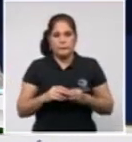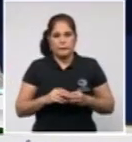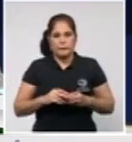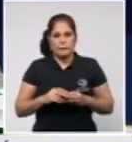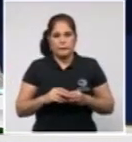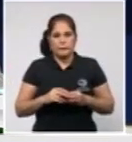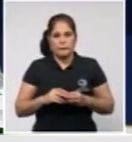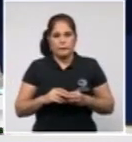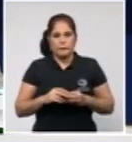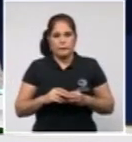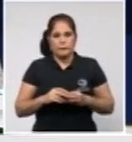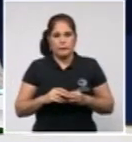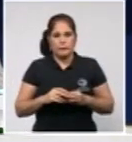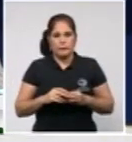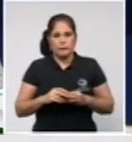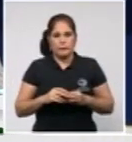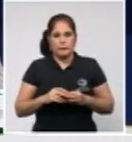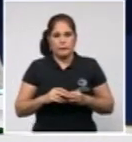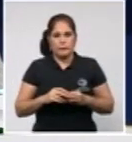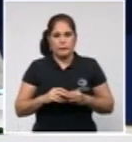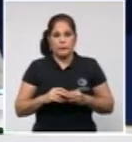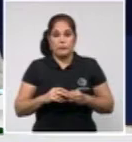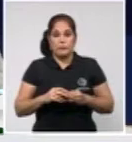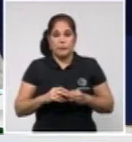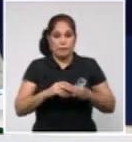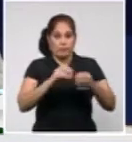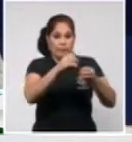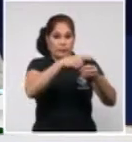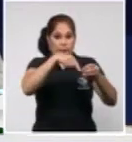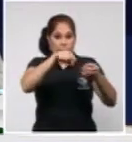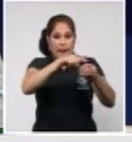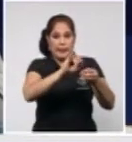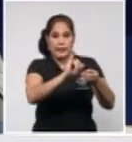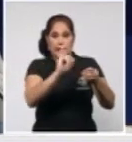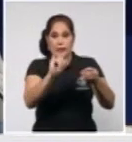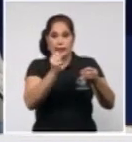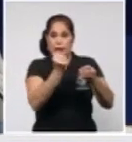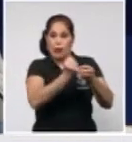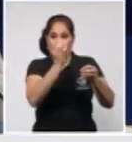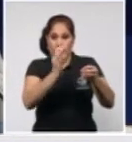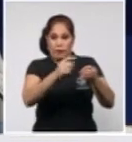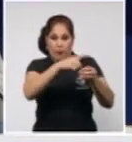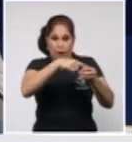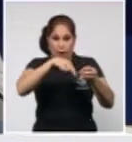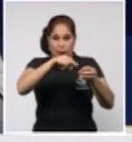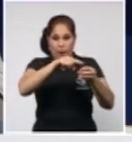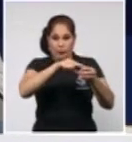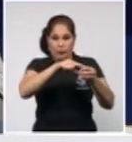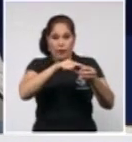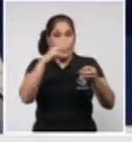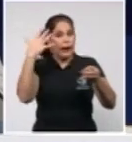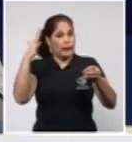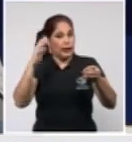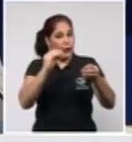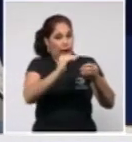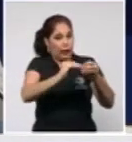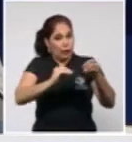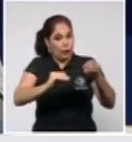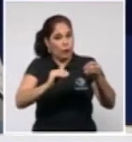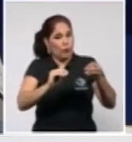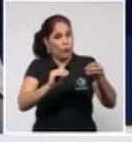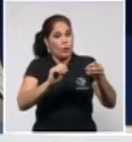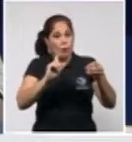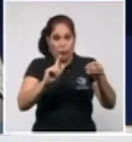corresponds to a Cuban who recently returned to the country and was sent directly to an isolation center where they